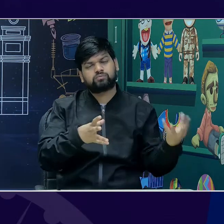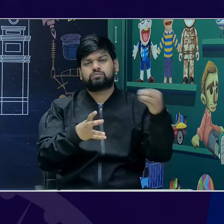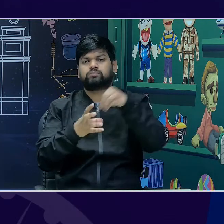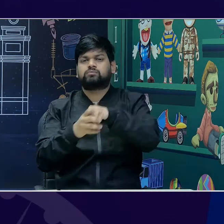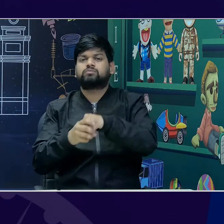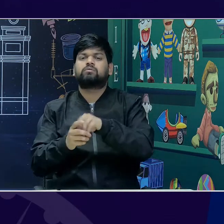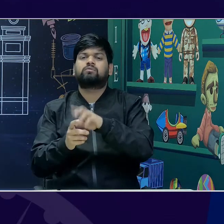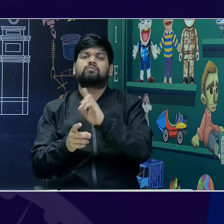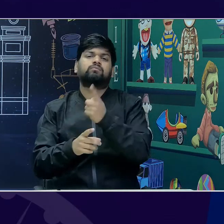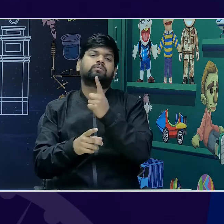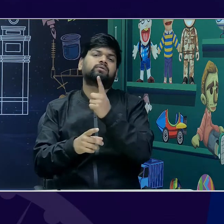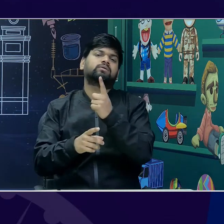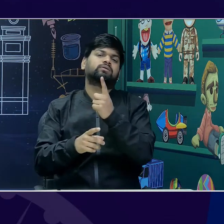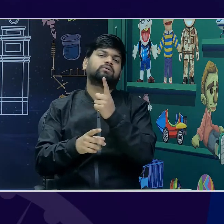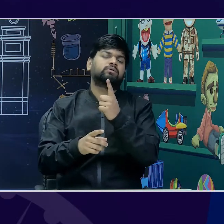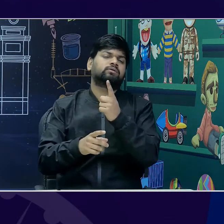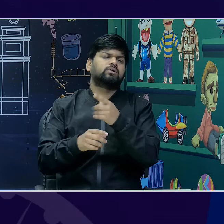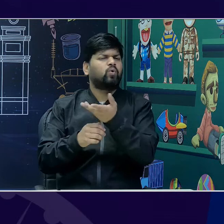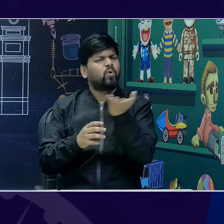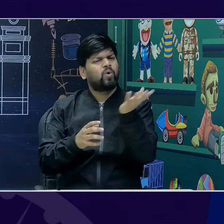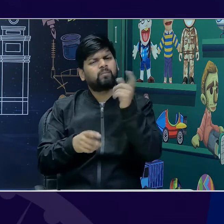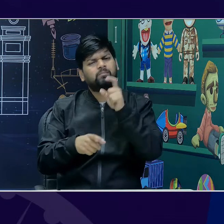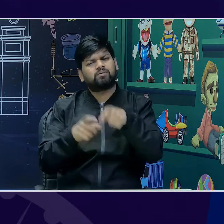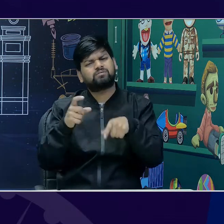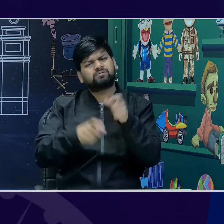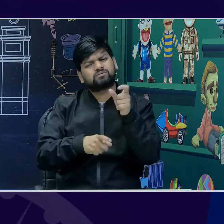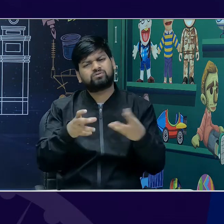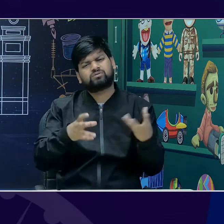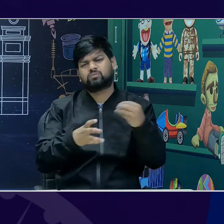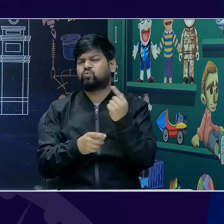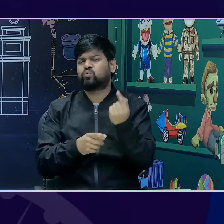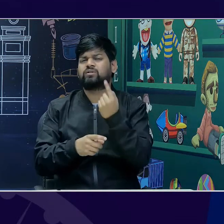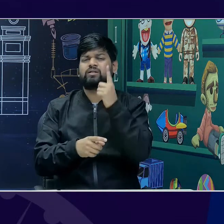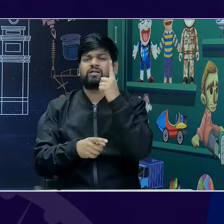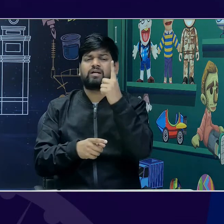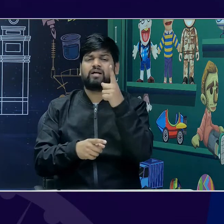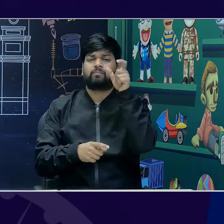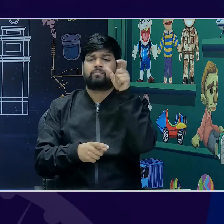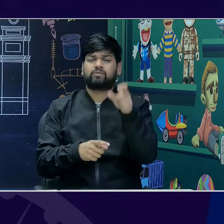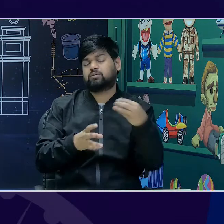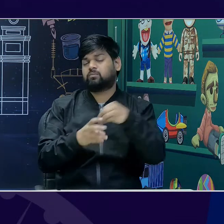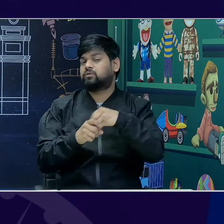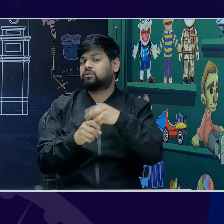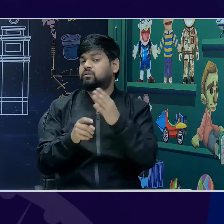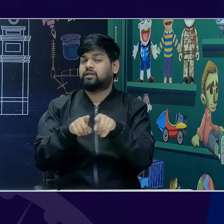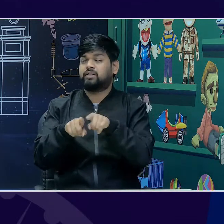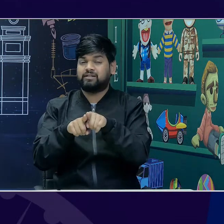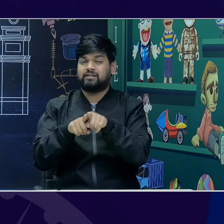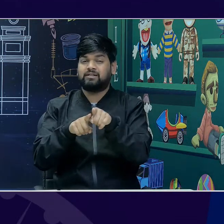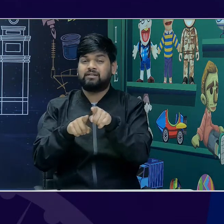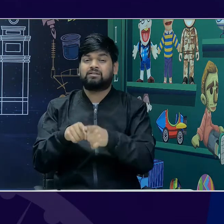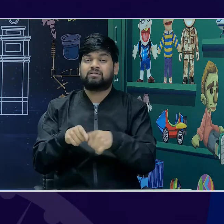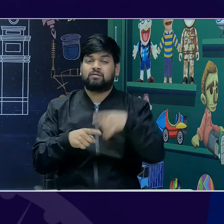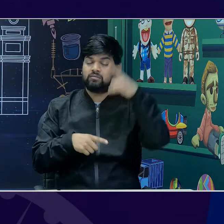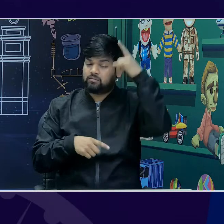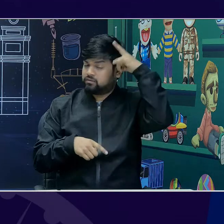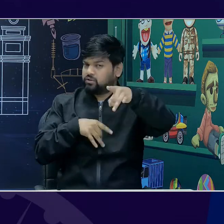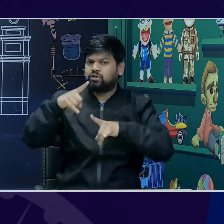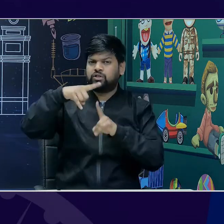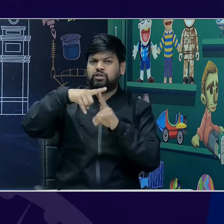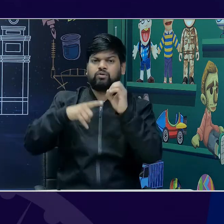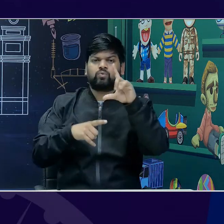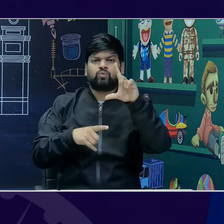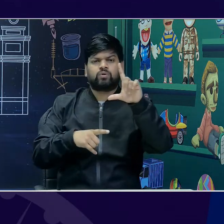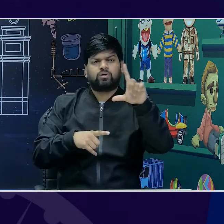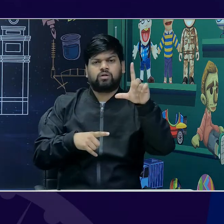and one person is not able to pay the toll, so he may take another route. So in that case, the toll road becomes a